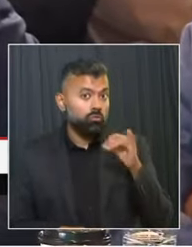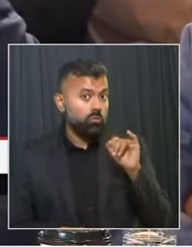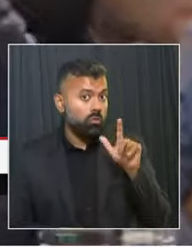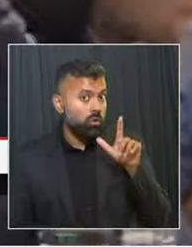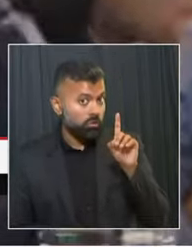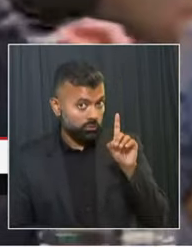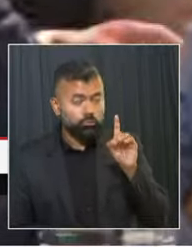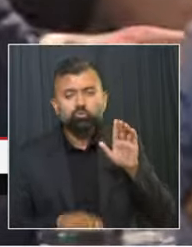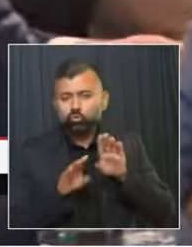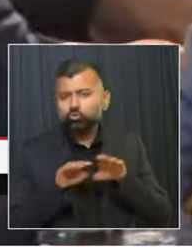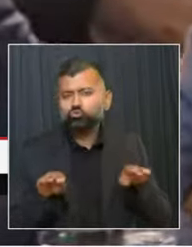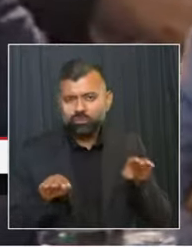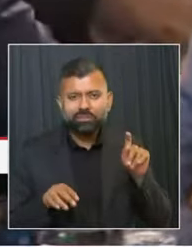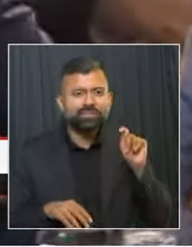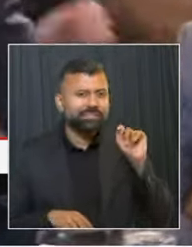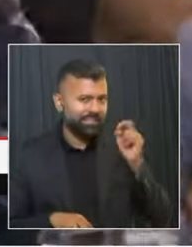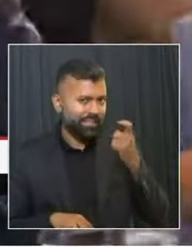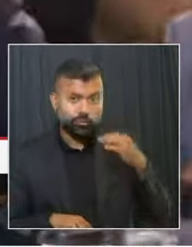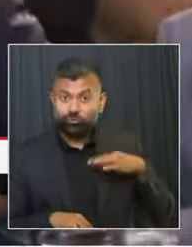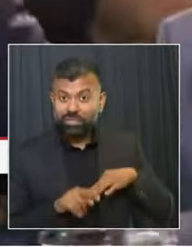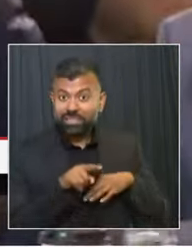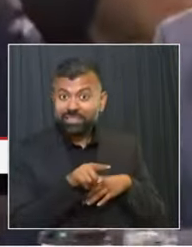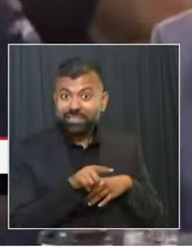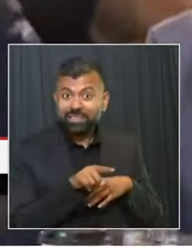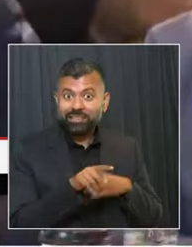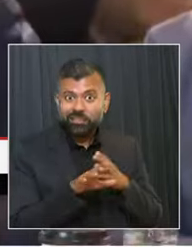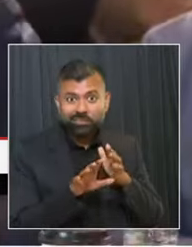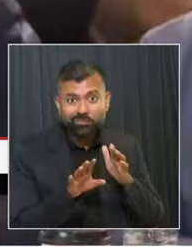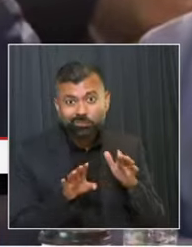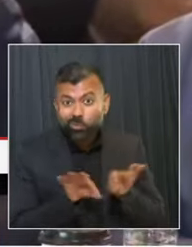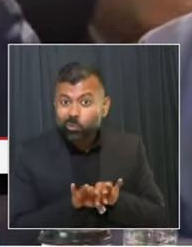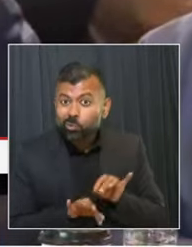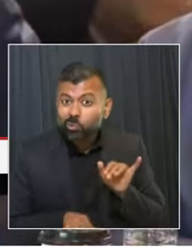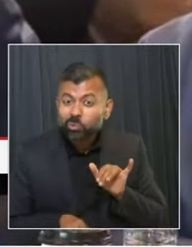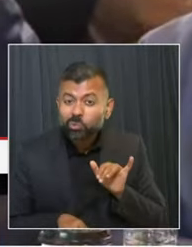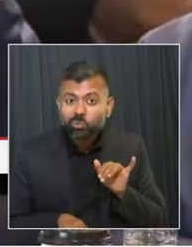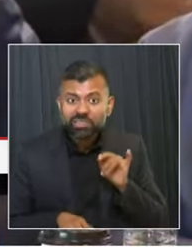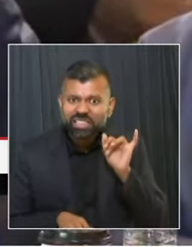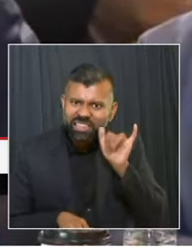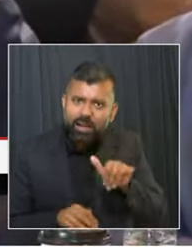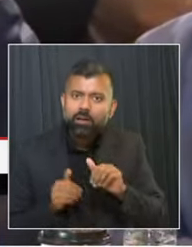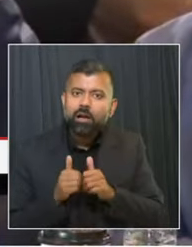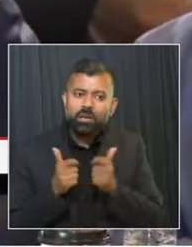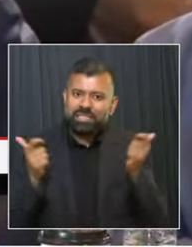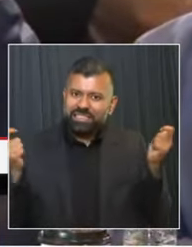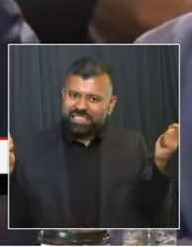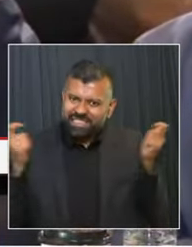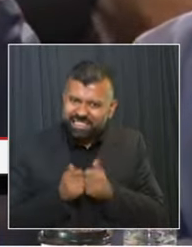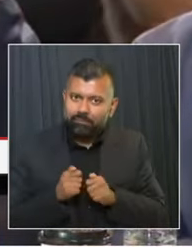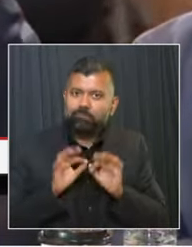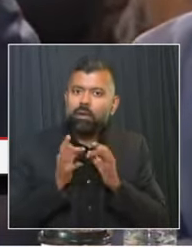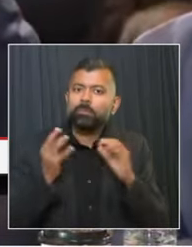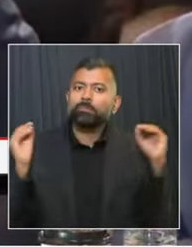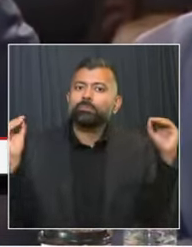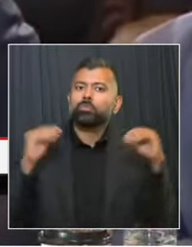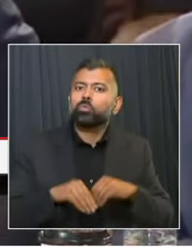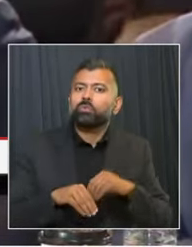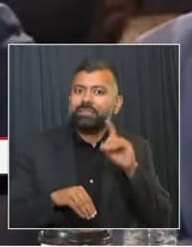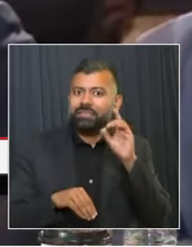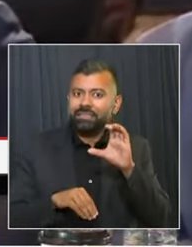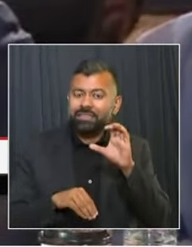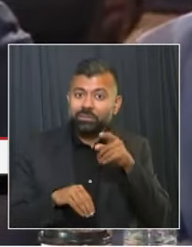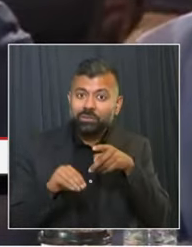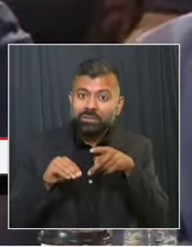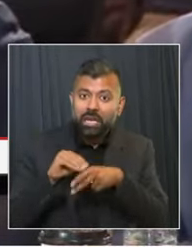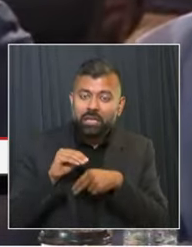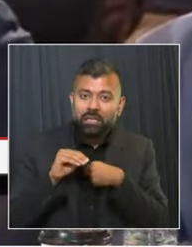investing and giving back to our families. I look forward to working with my colleagues to reverse the proposed cut included in this budget. When